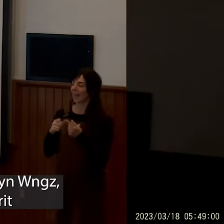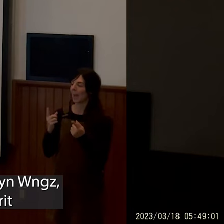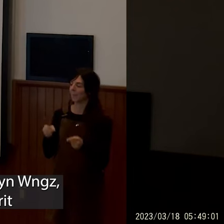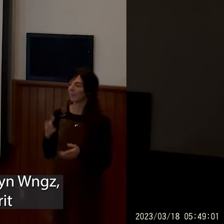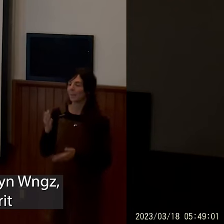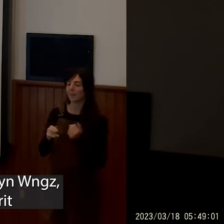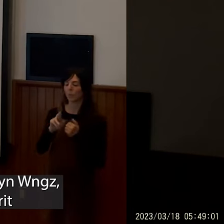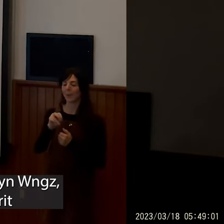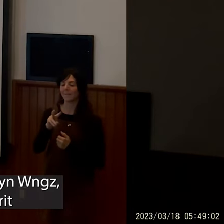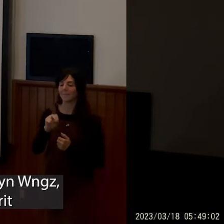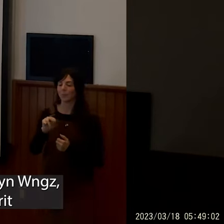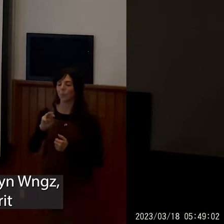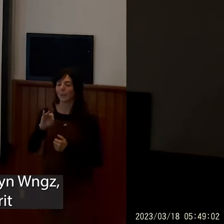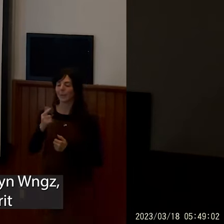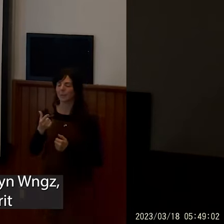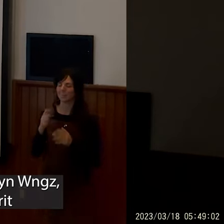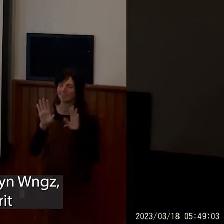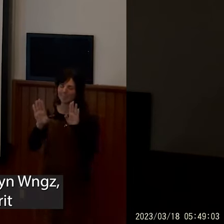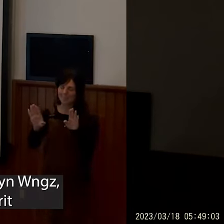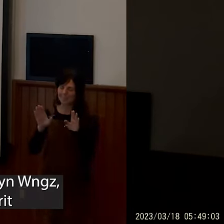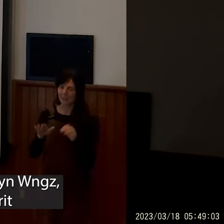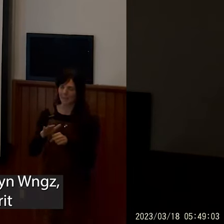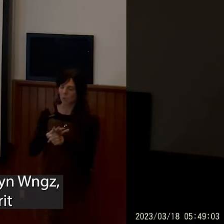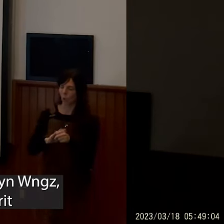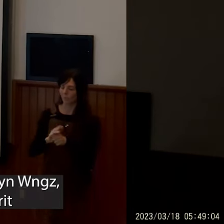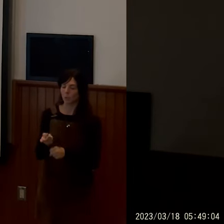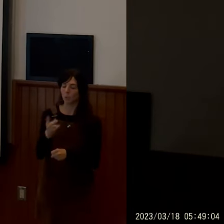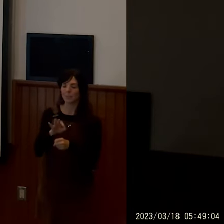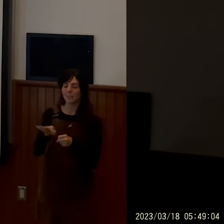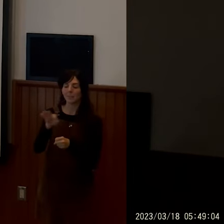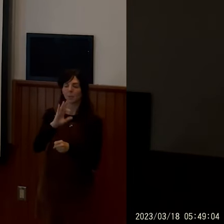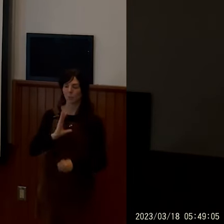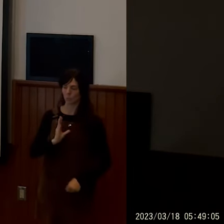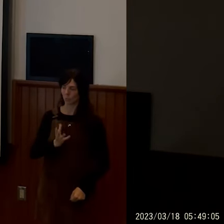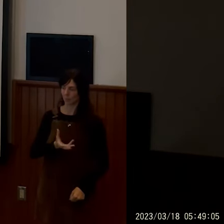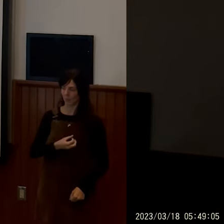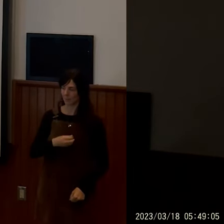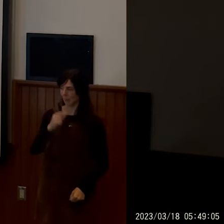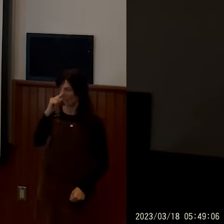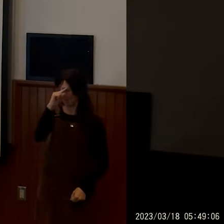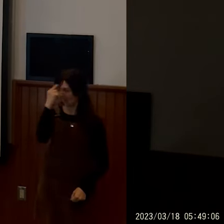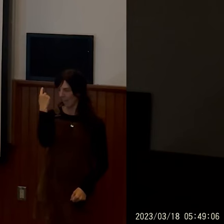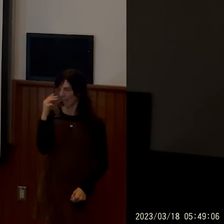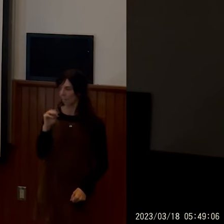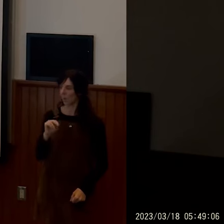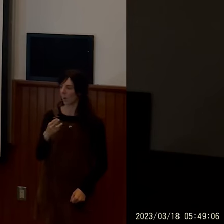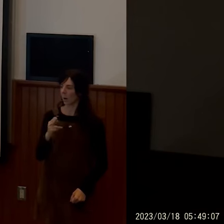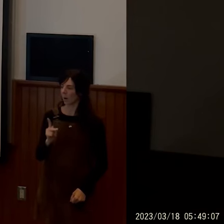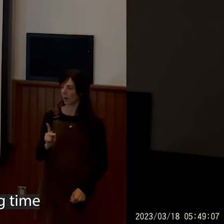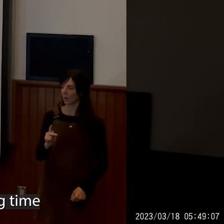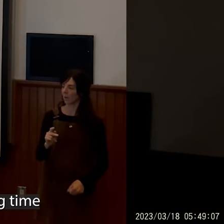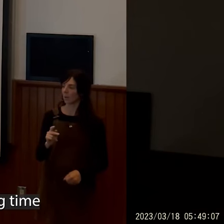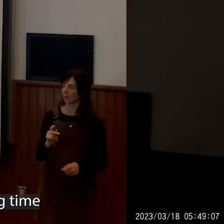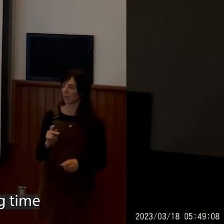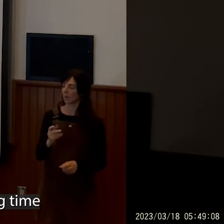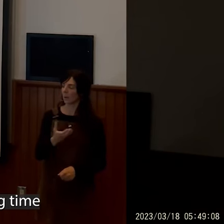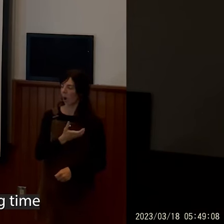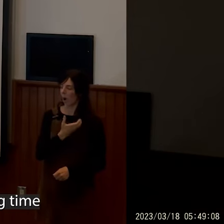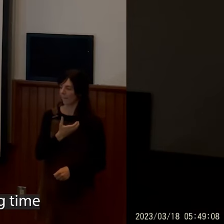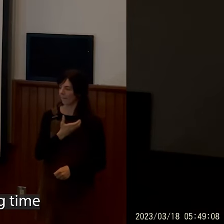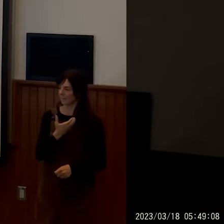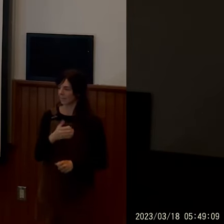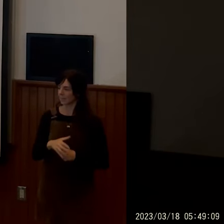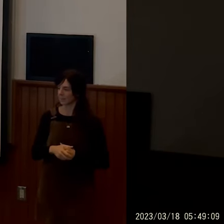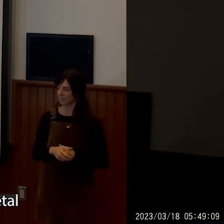know Raven Wings, brilliant, incredible, local, two-spirit, trans, black Mohawk artist who was my dance teacher for a long